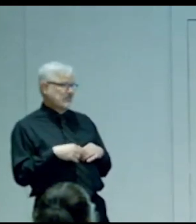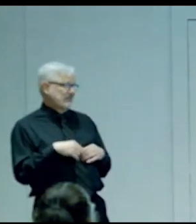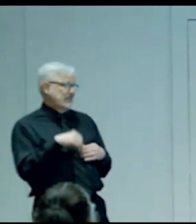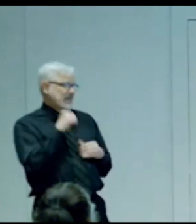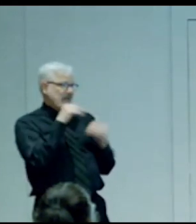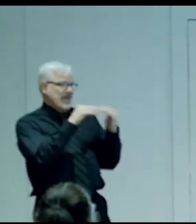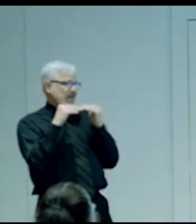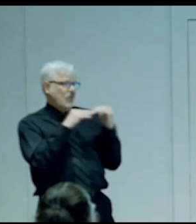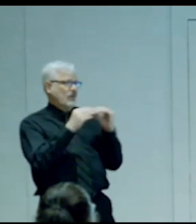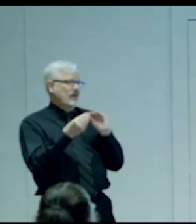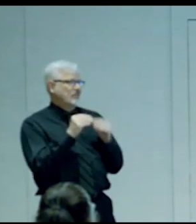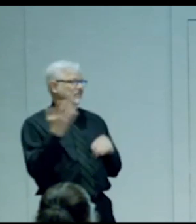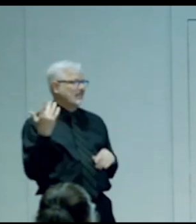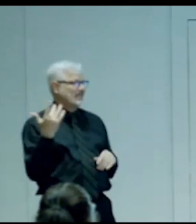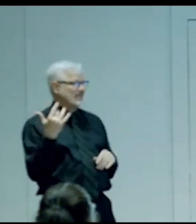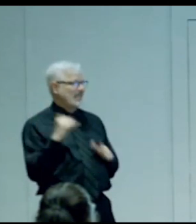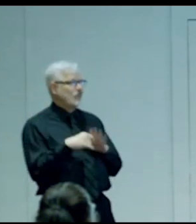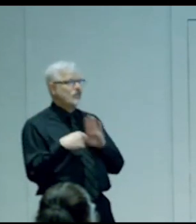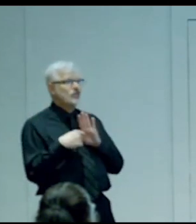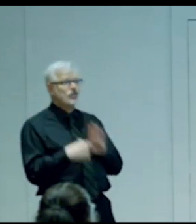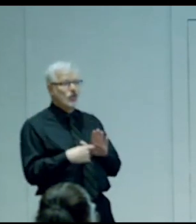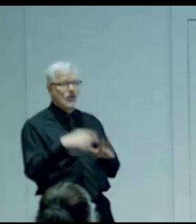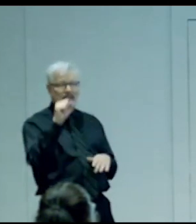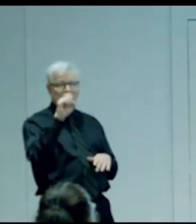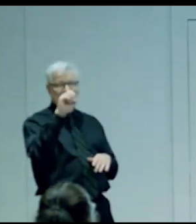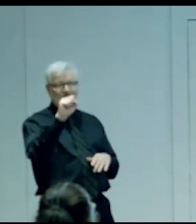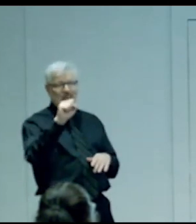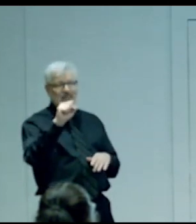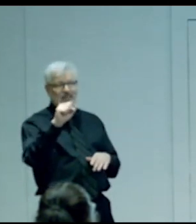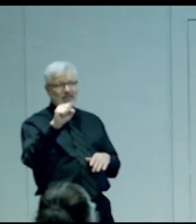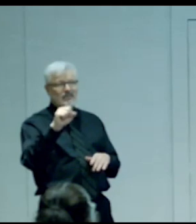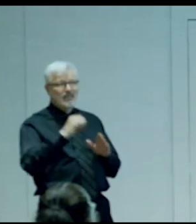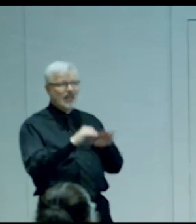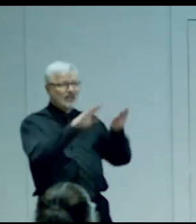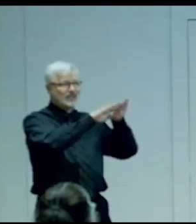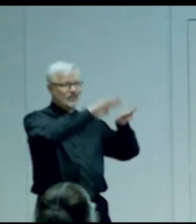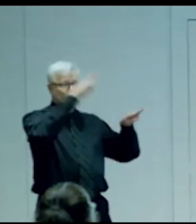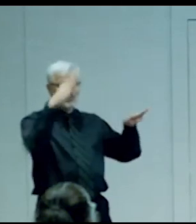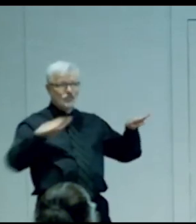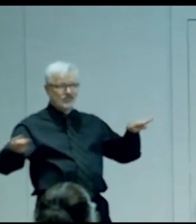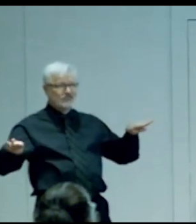the equal numbers because it would reflect mainly the SES distribution.